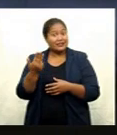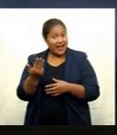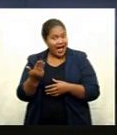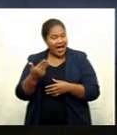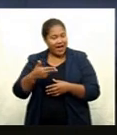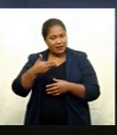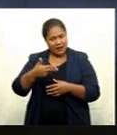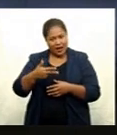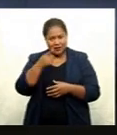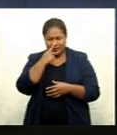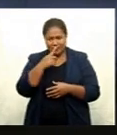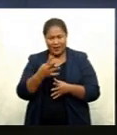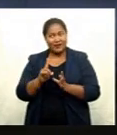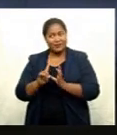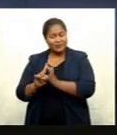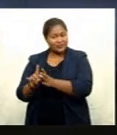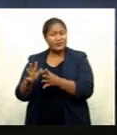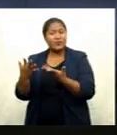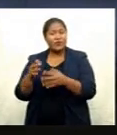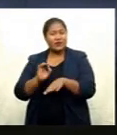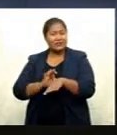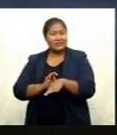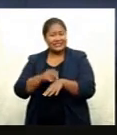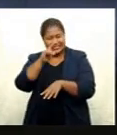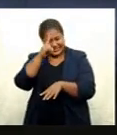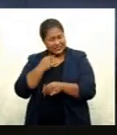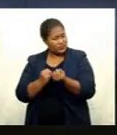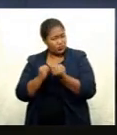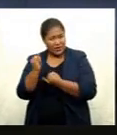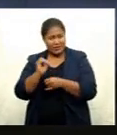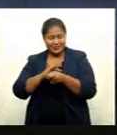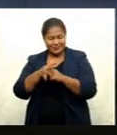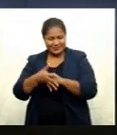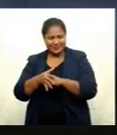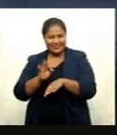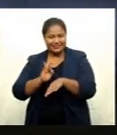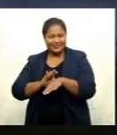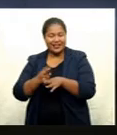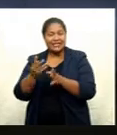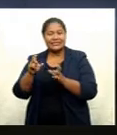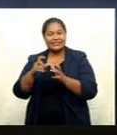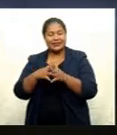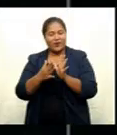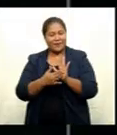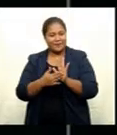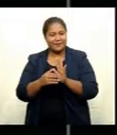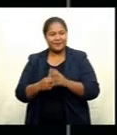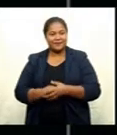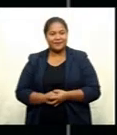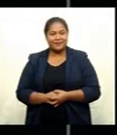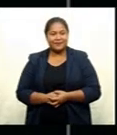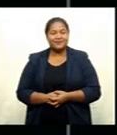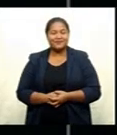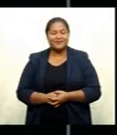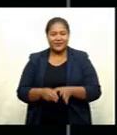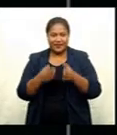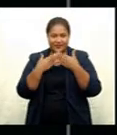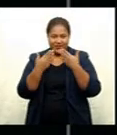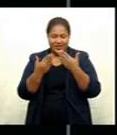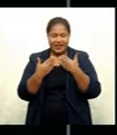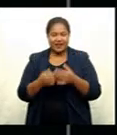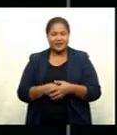patients at the CWM hospital who are severe COVID-19 patients. Atela. Vinaka